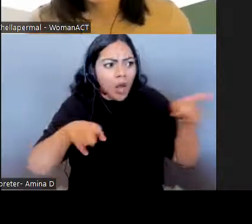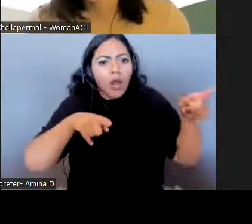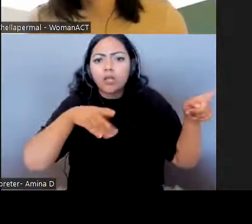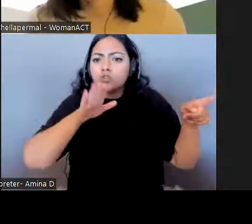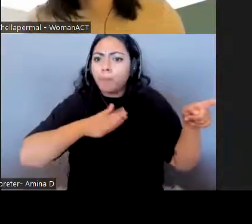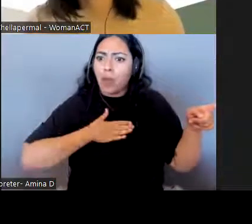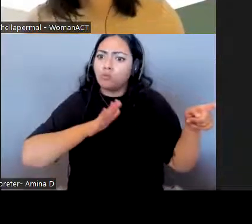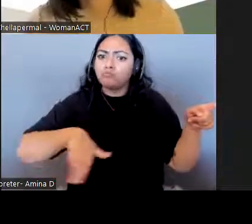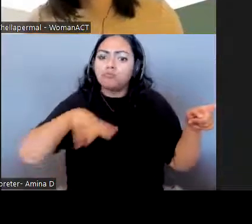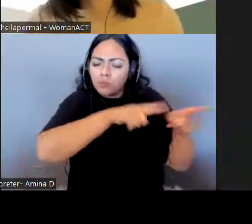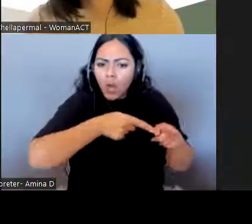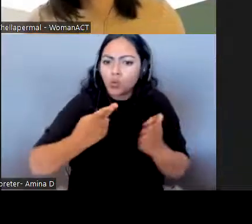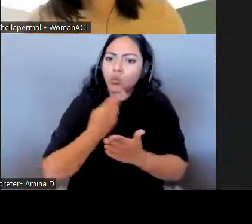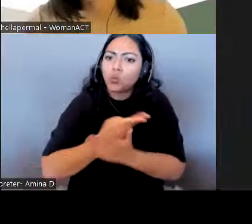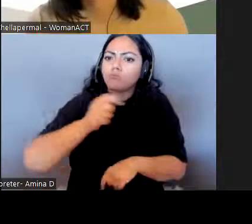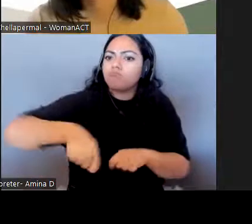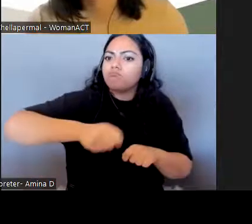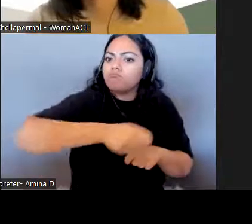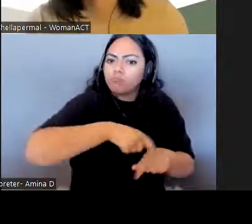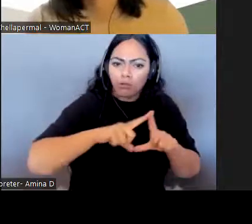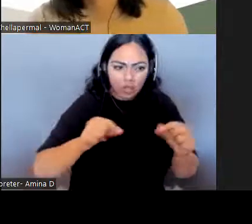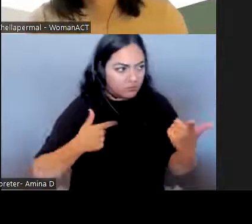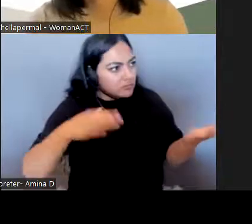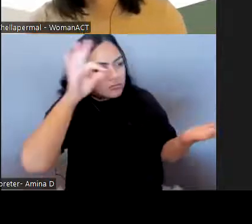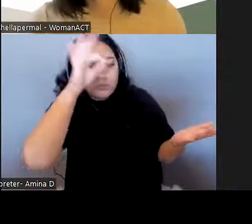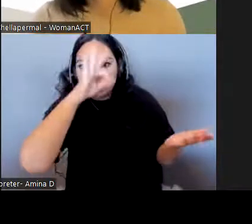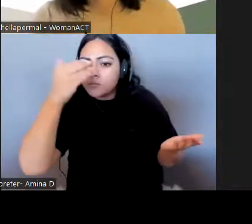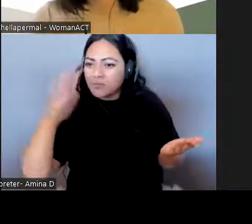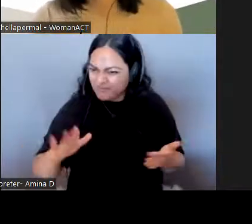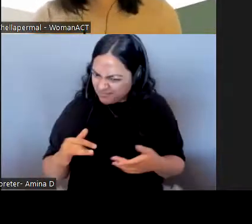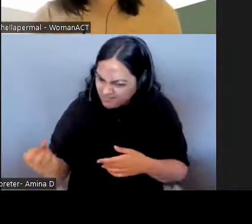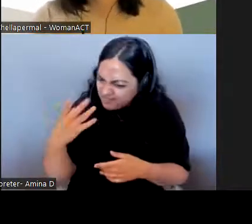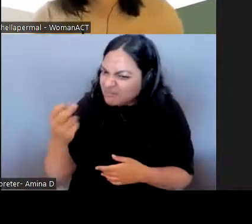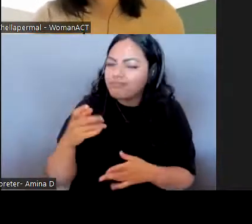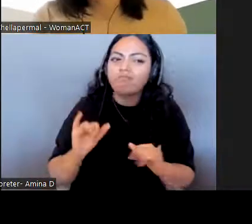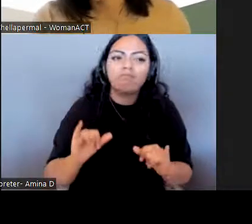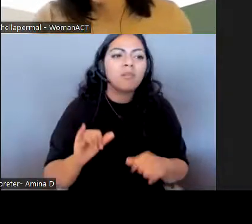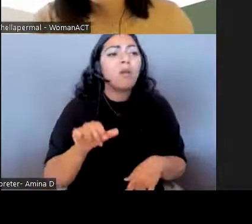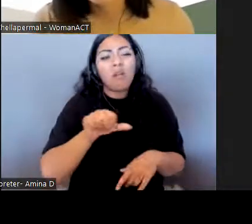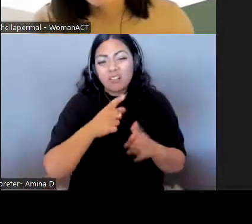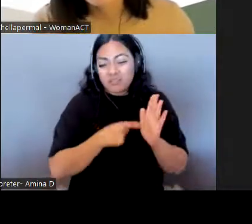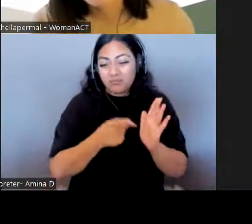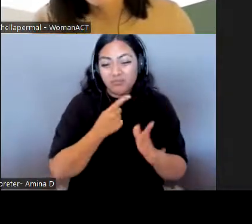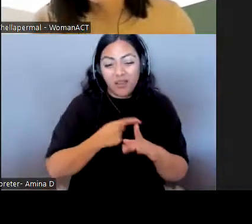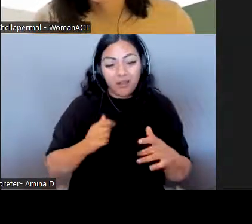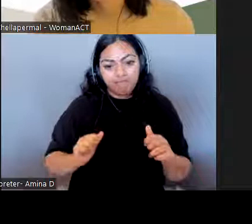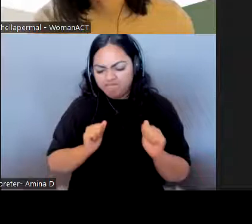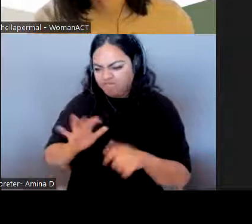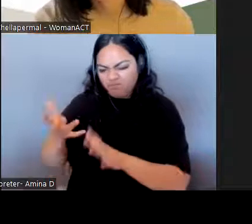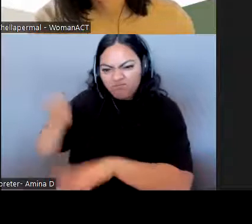the perpetrators were able to control survivors' finances was often through physical force or emotional